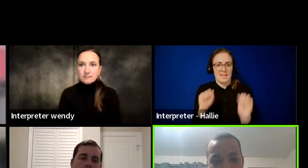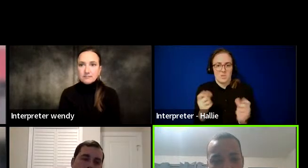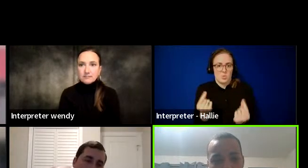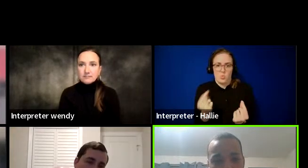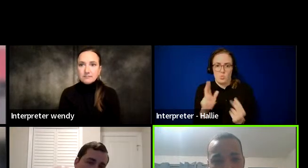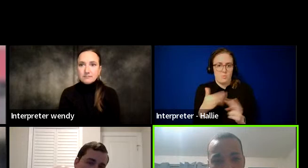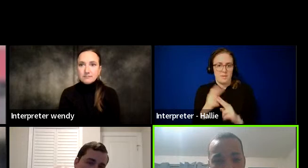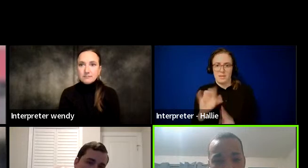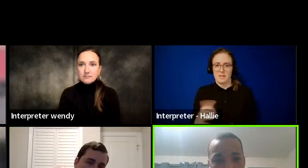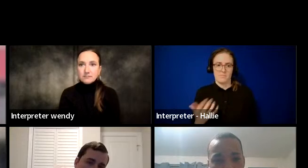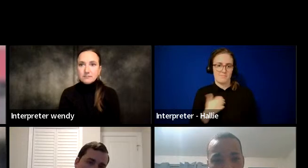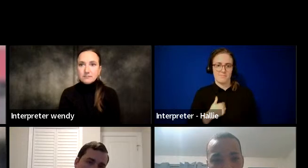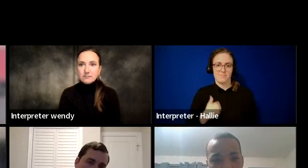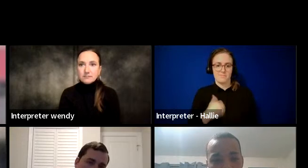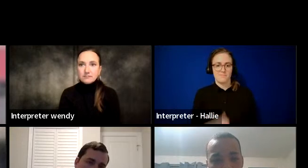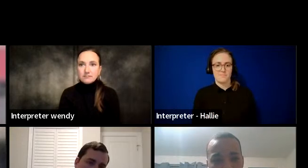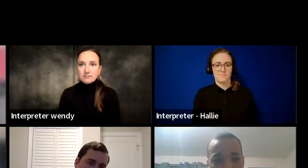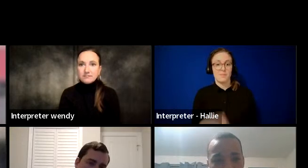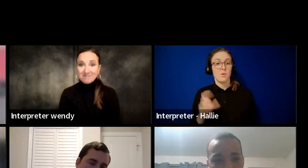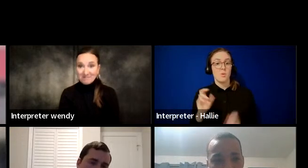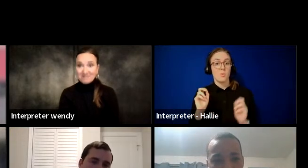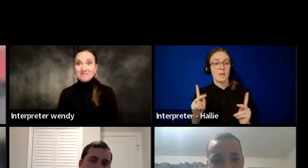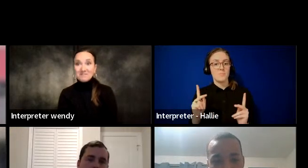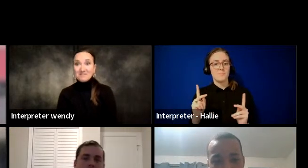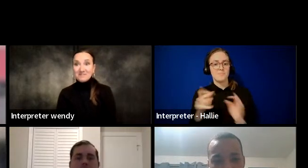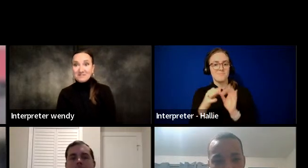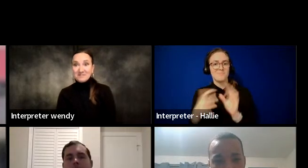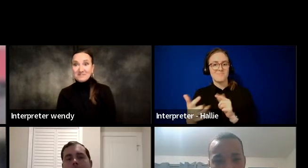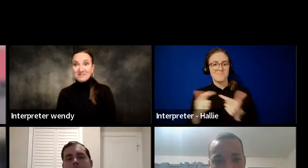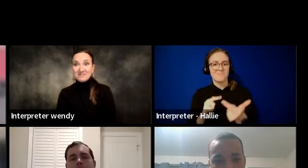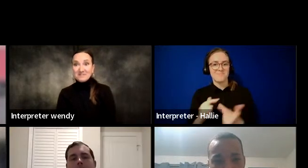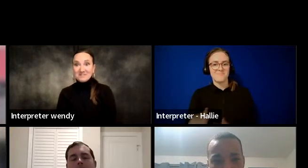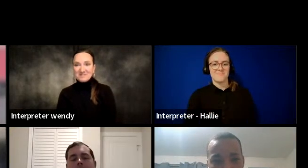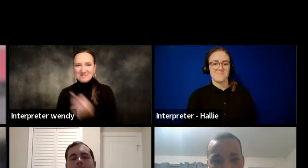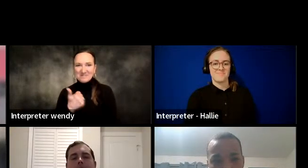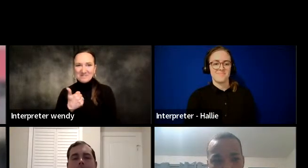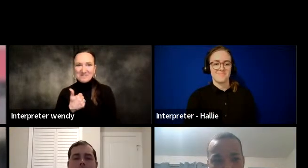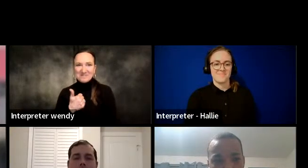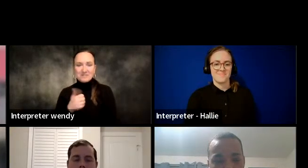about that. Okay. Commissioner McCollum, did you have a follow-up question?